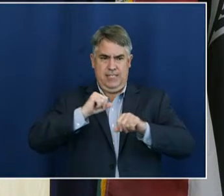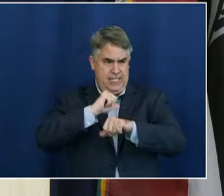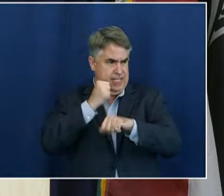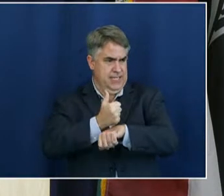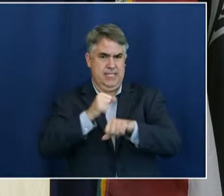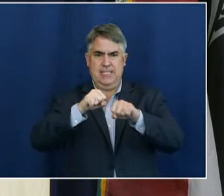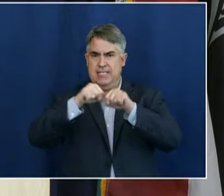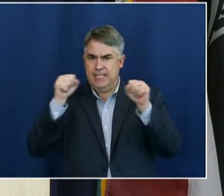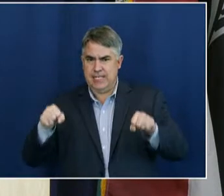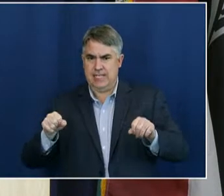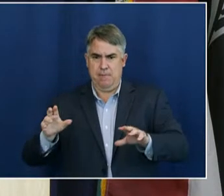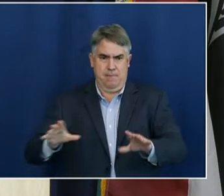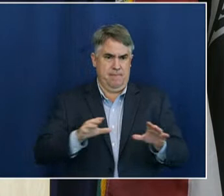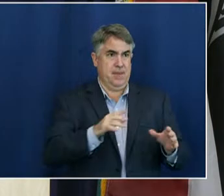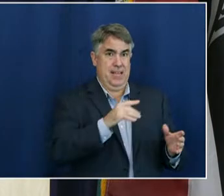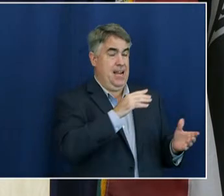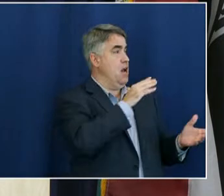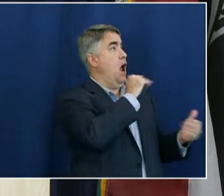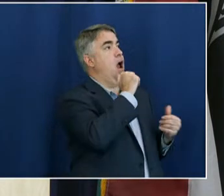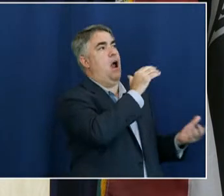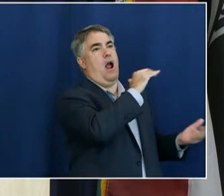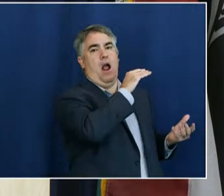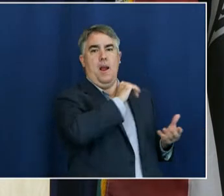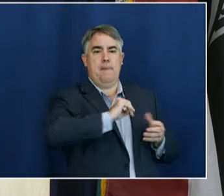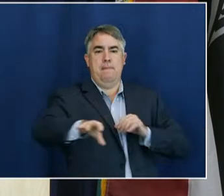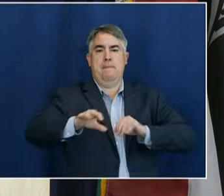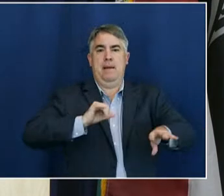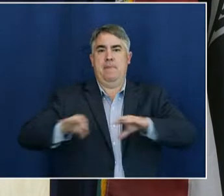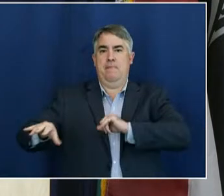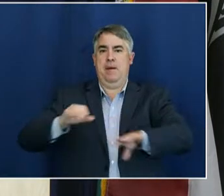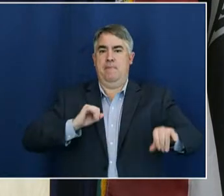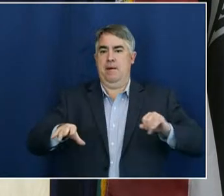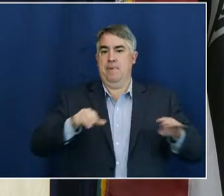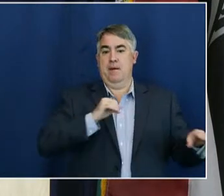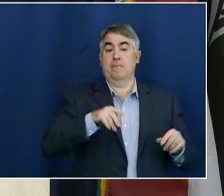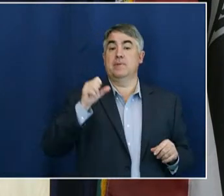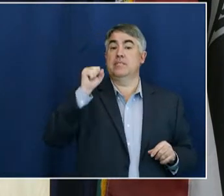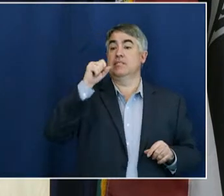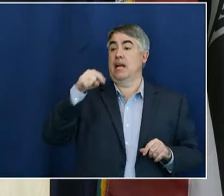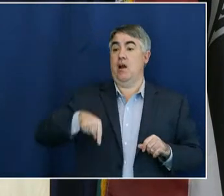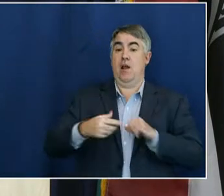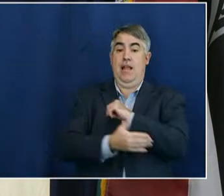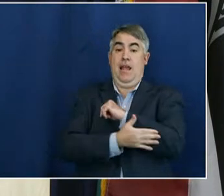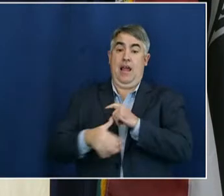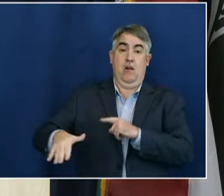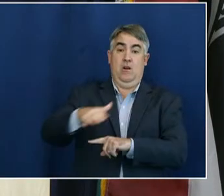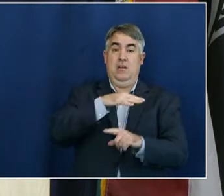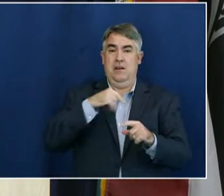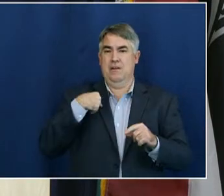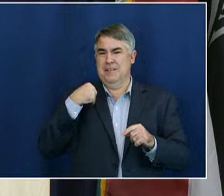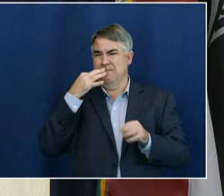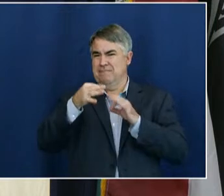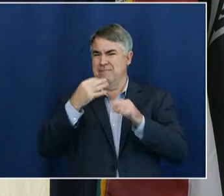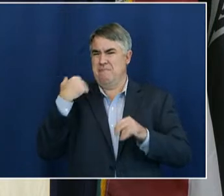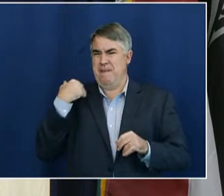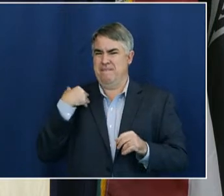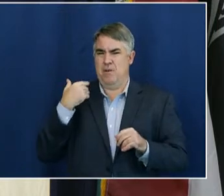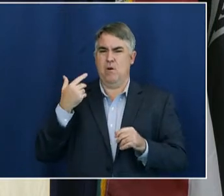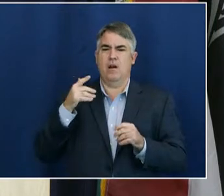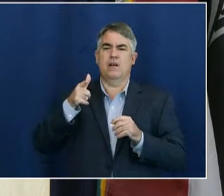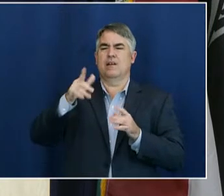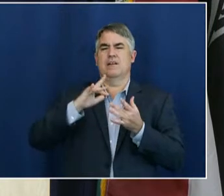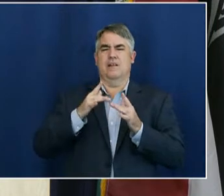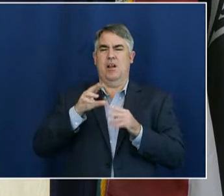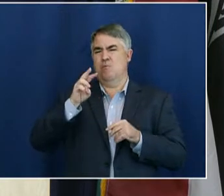will arrive. We have told you, San Diego County have mentioned we had a dashboard or interactive scheduling thing we had developed.